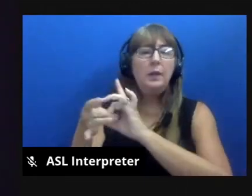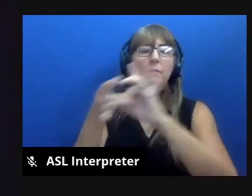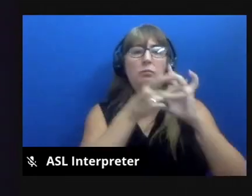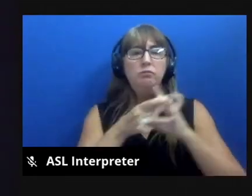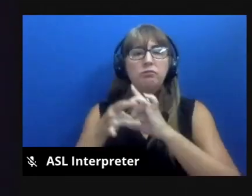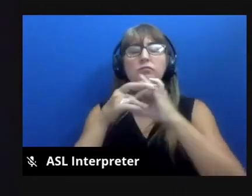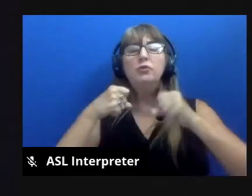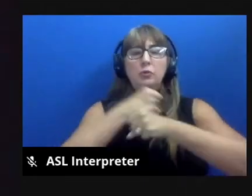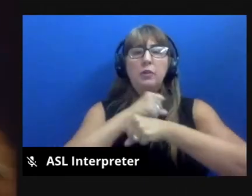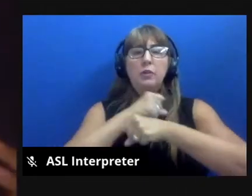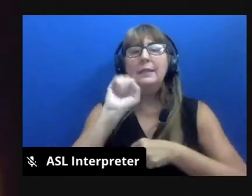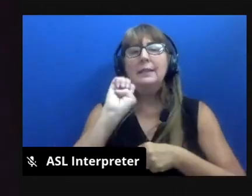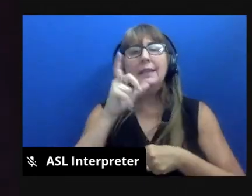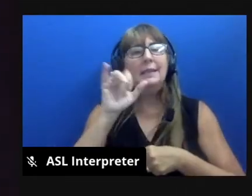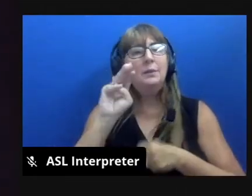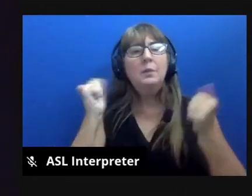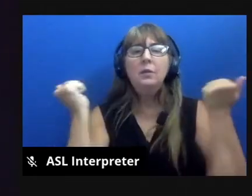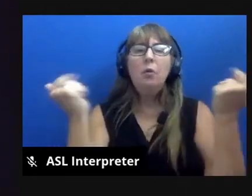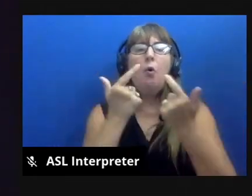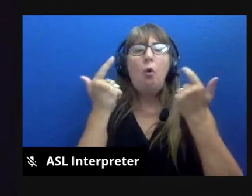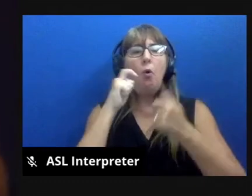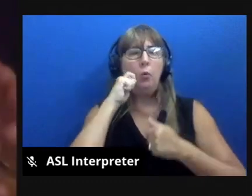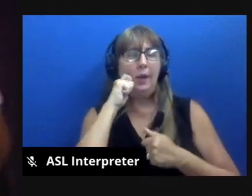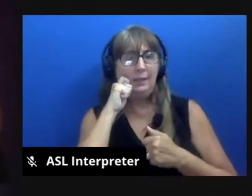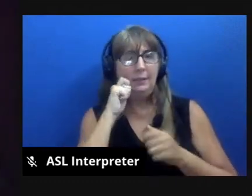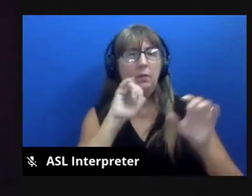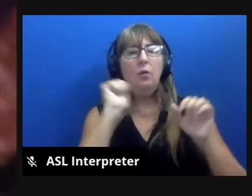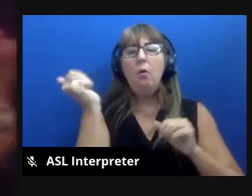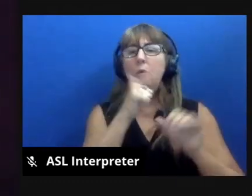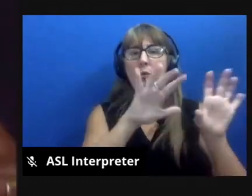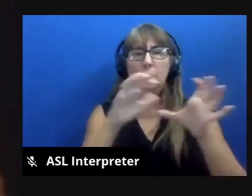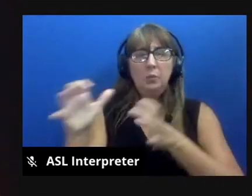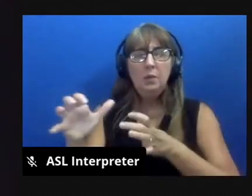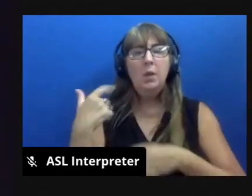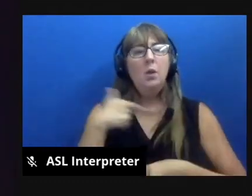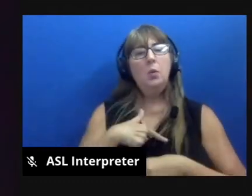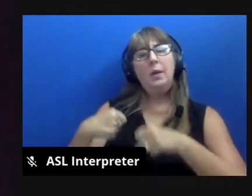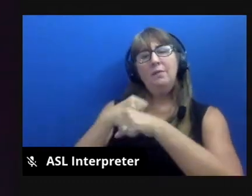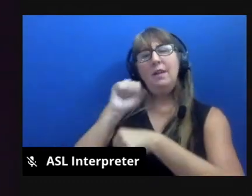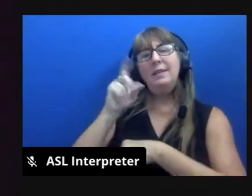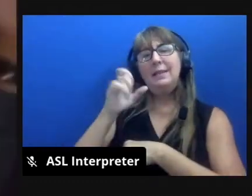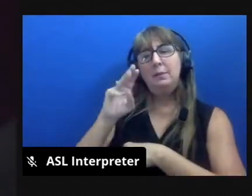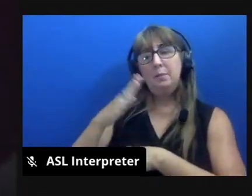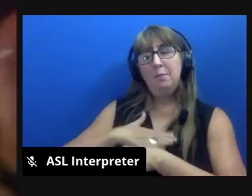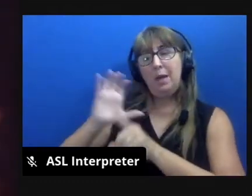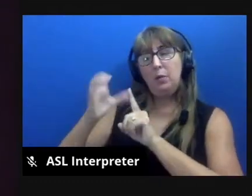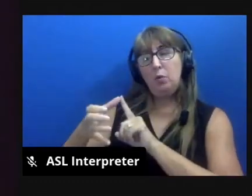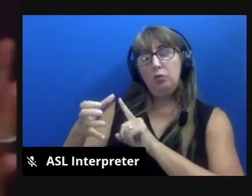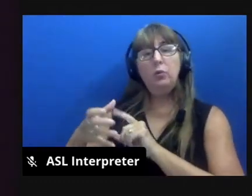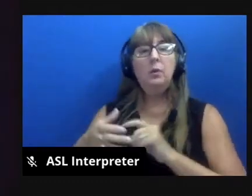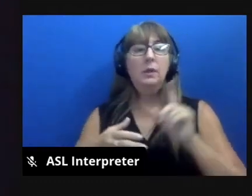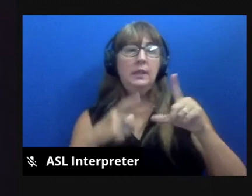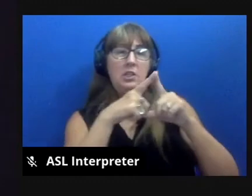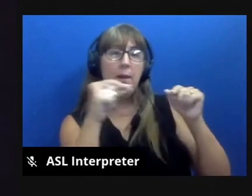my cultural context. And then white women can come to me and say, let's fight sexism as it looks in my cultural context. And Japanese women can